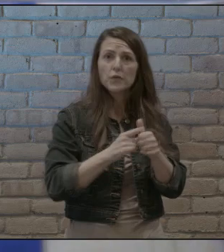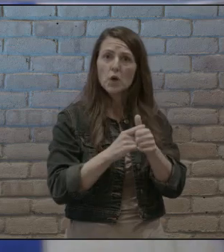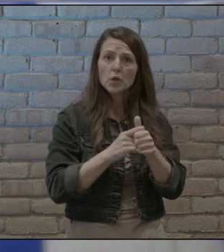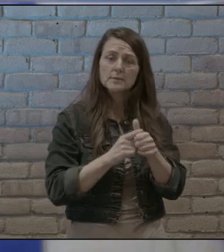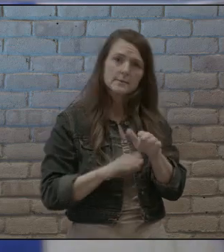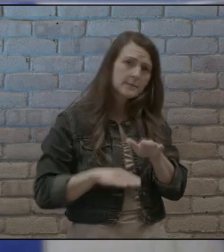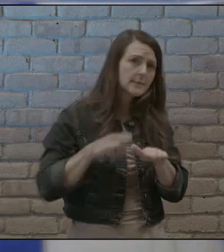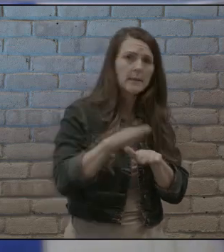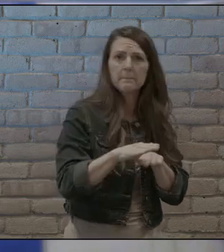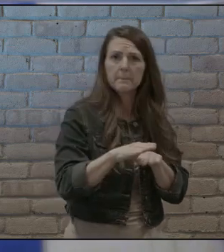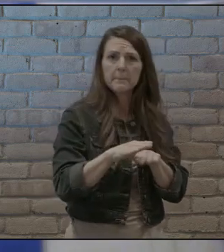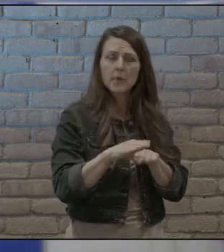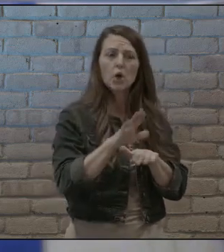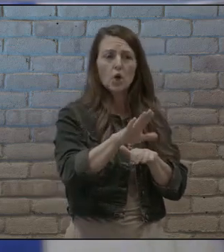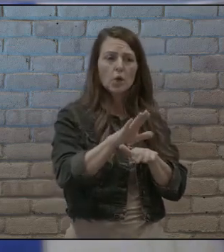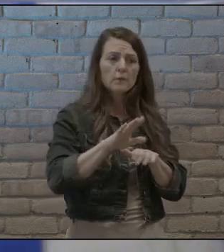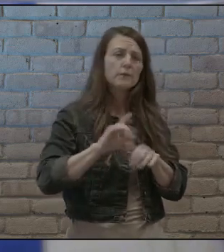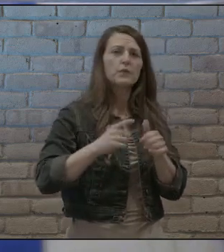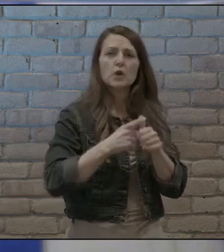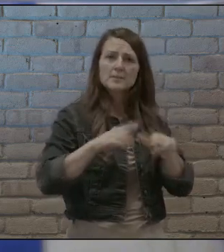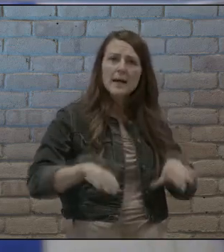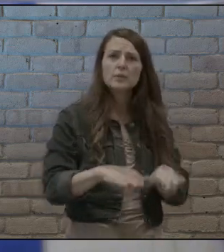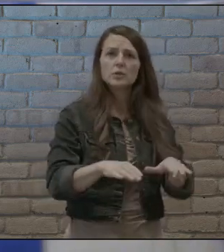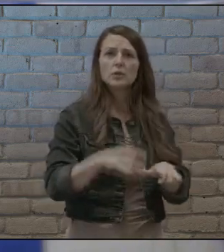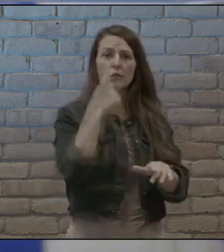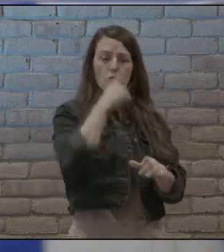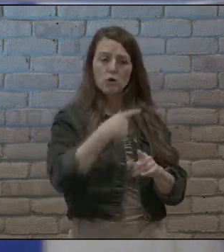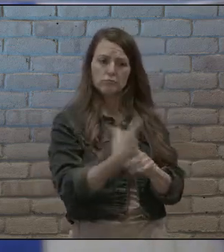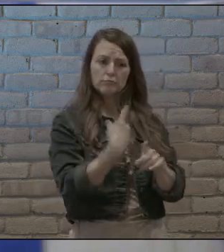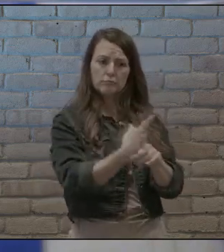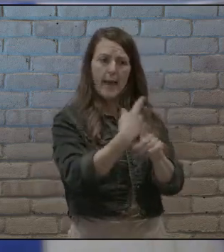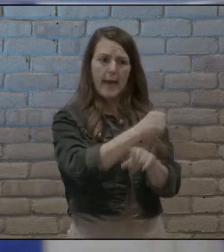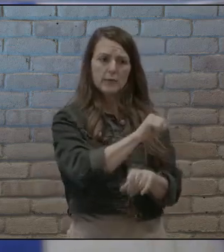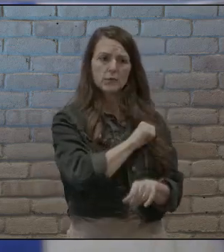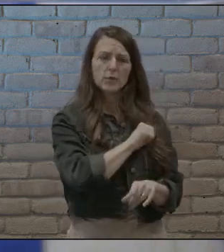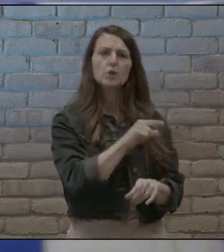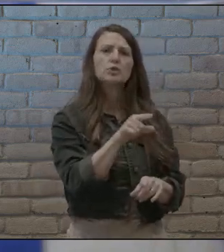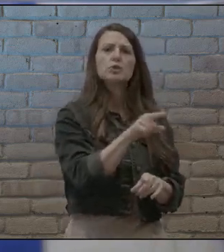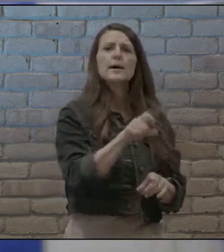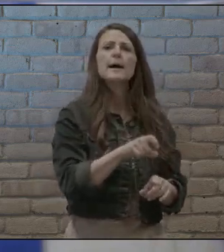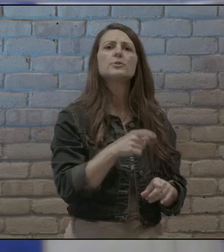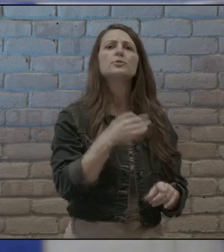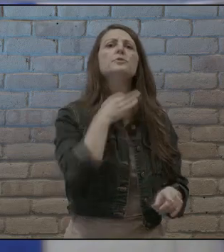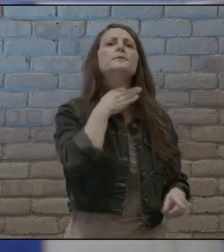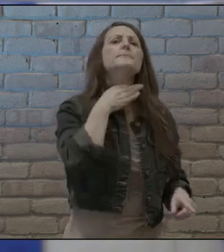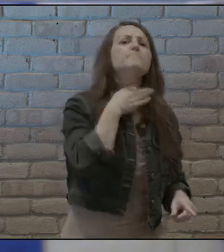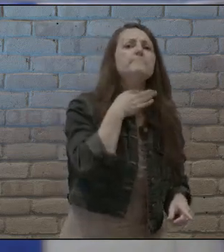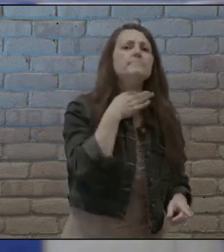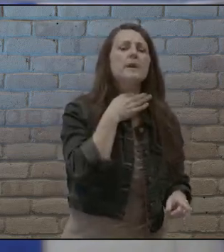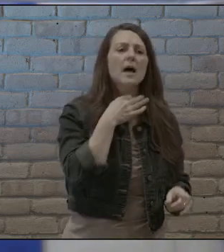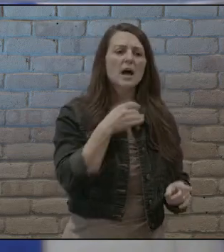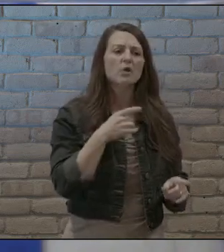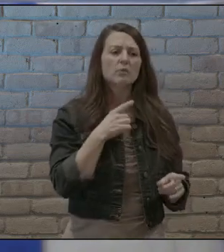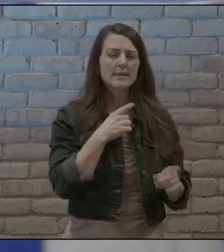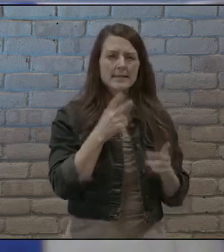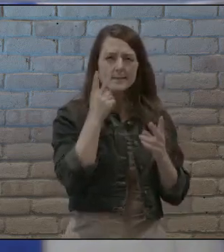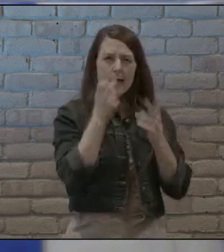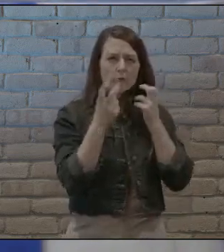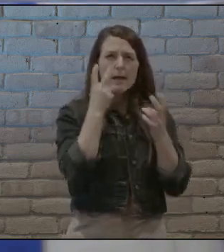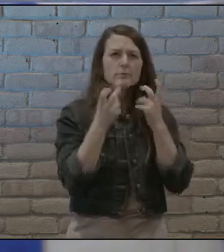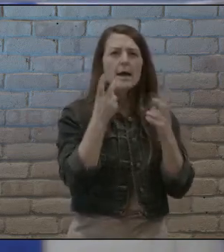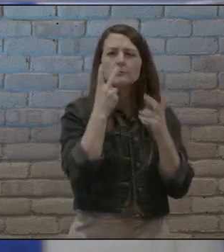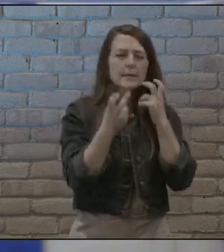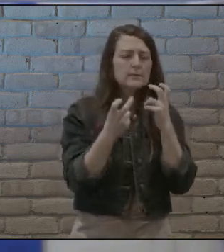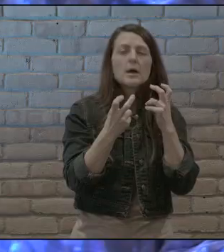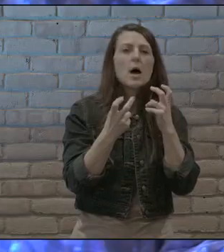good attitude, was to step in to curiosity, was to lean into her doubt, not put up a wall,